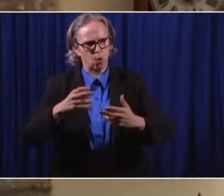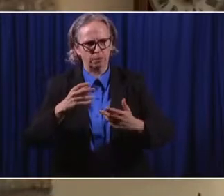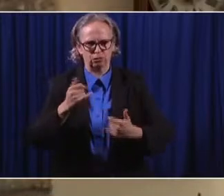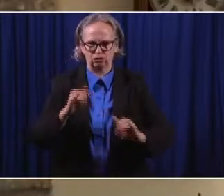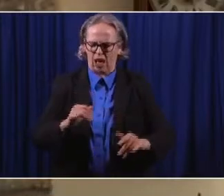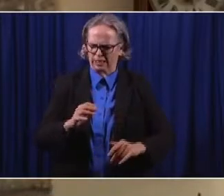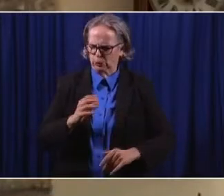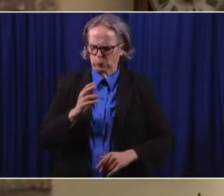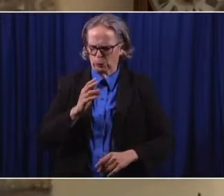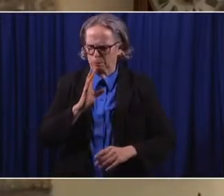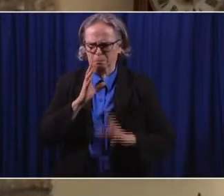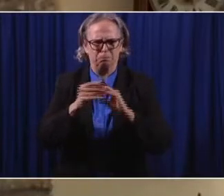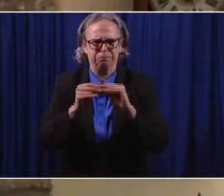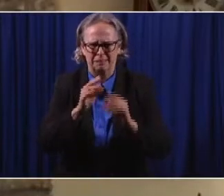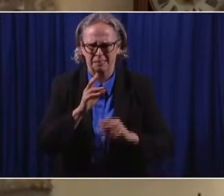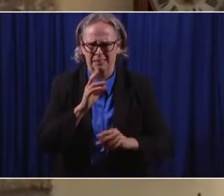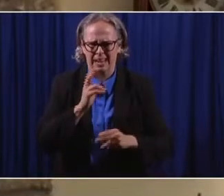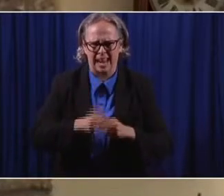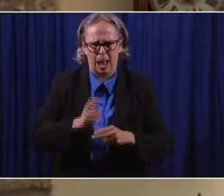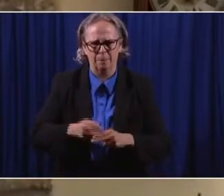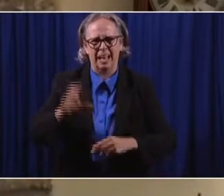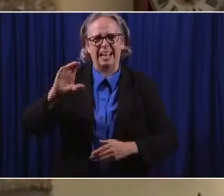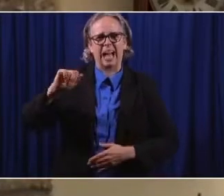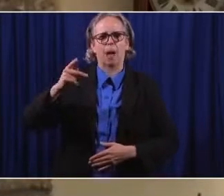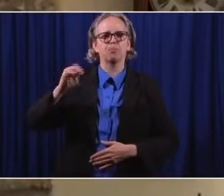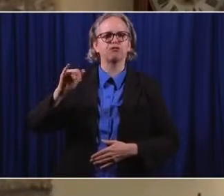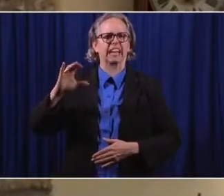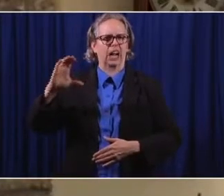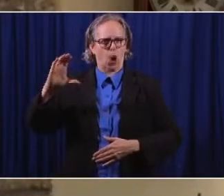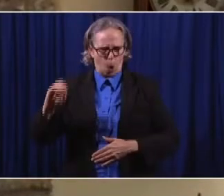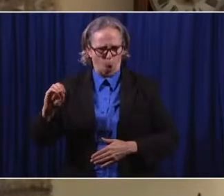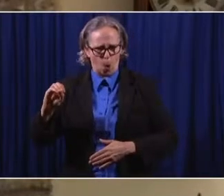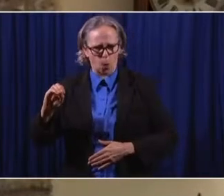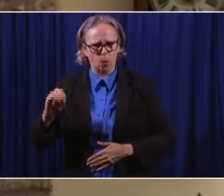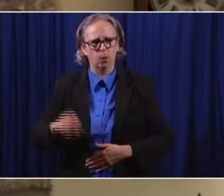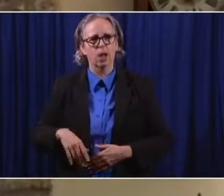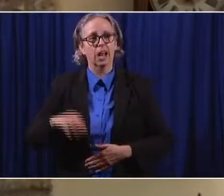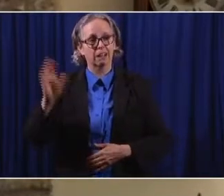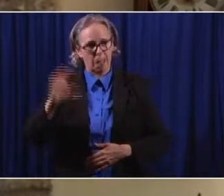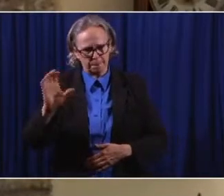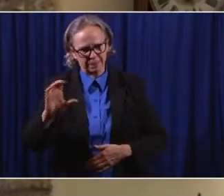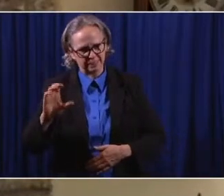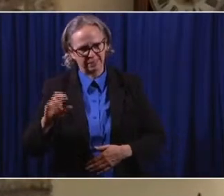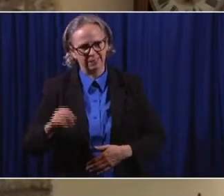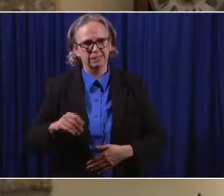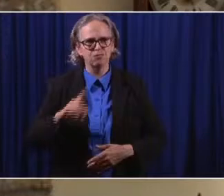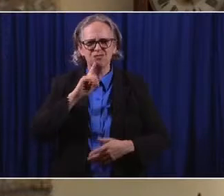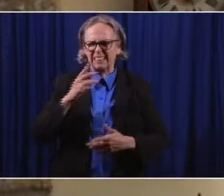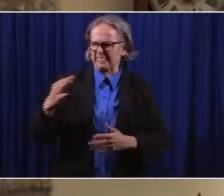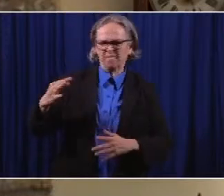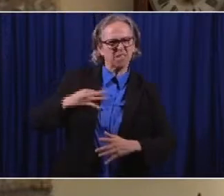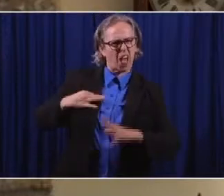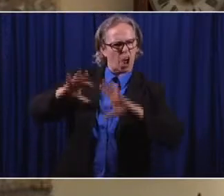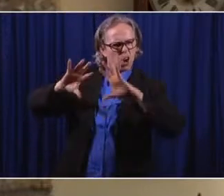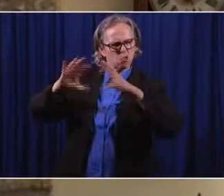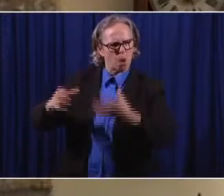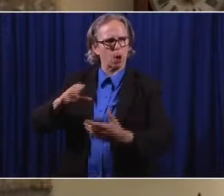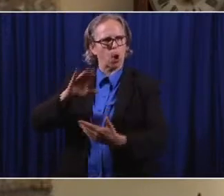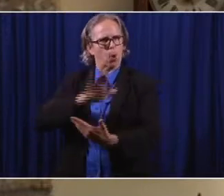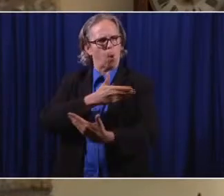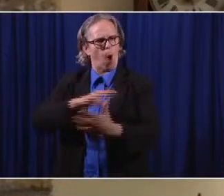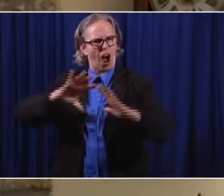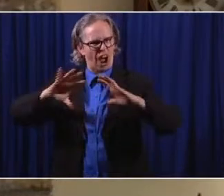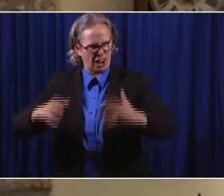right, Capriccio Columbus, which is a volunteer choir that performs major classical works, jazz,